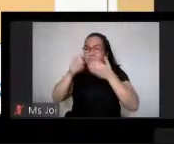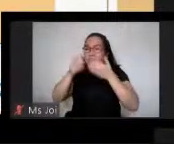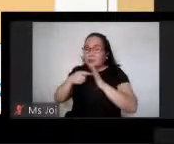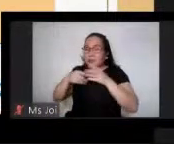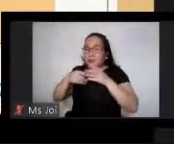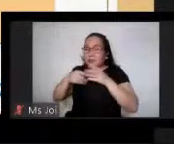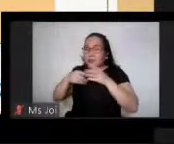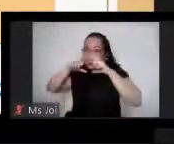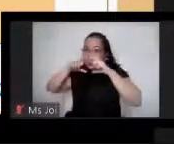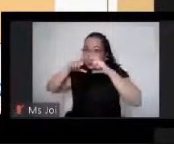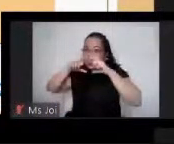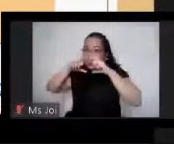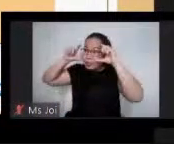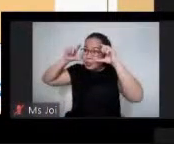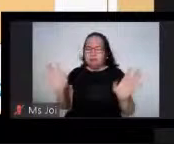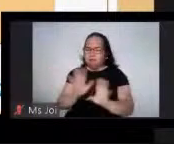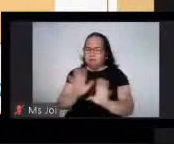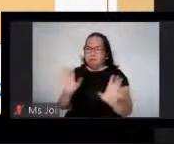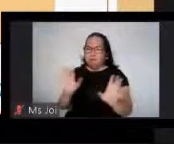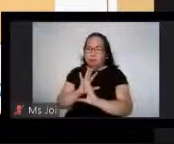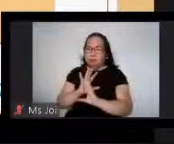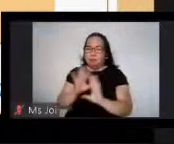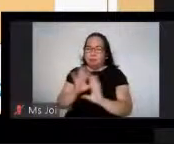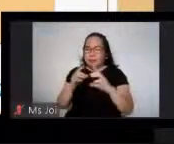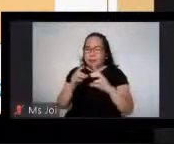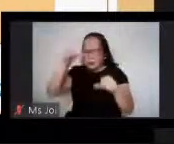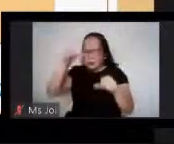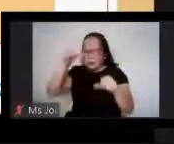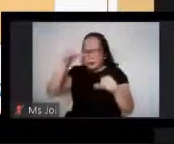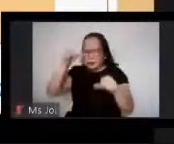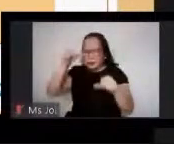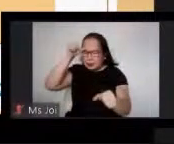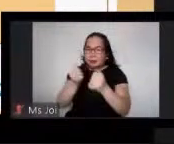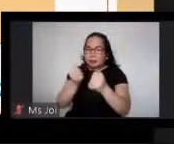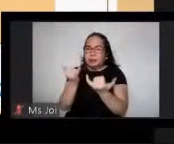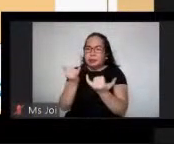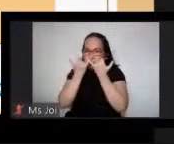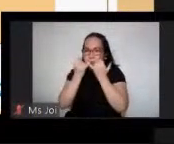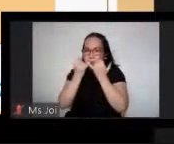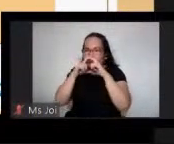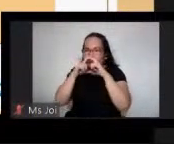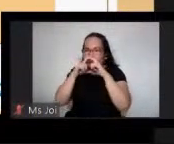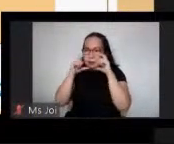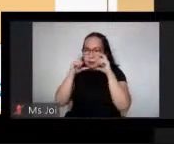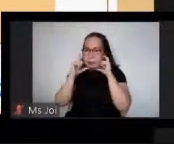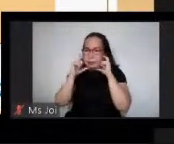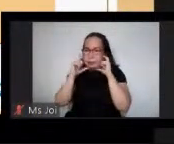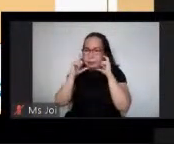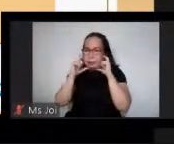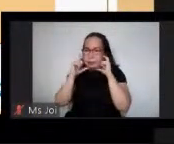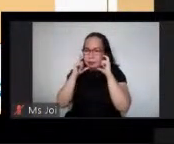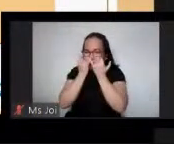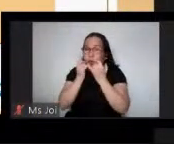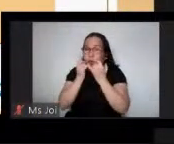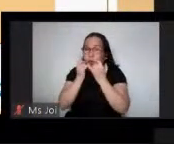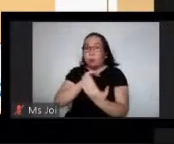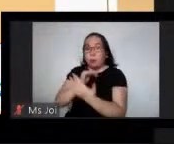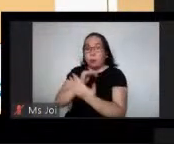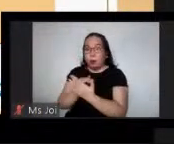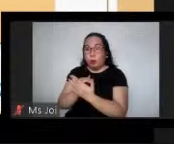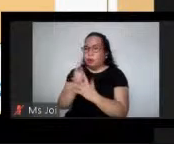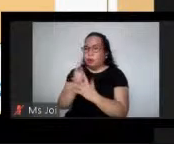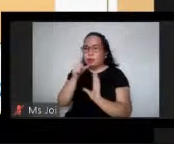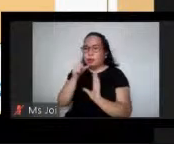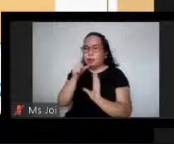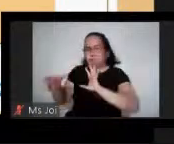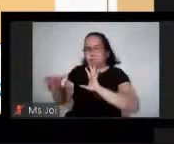yung mask or pinababa. So, keep this in mind. Kailangan tayo para hindi tayo maging attracting